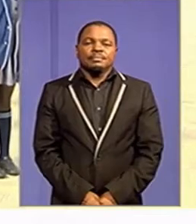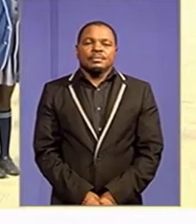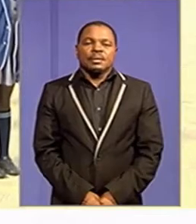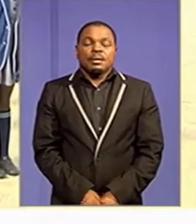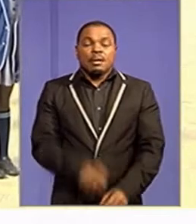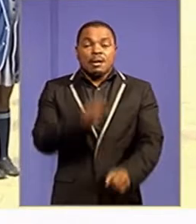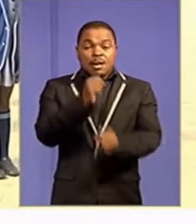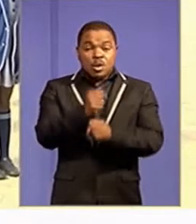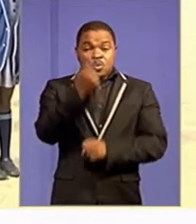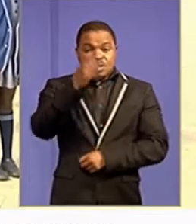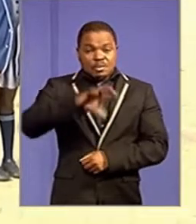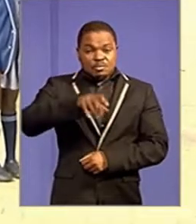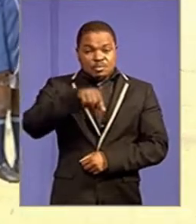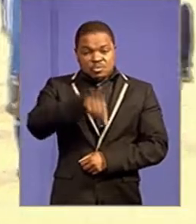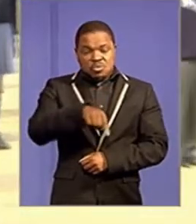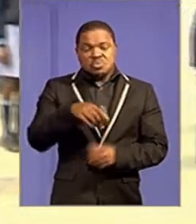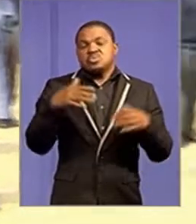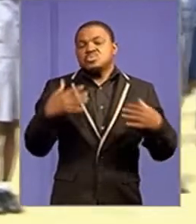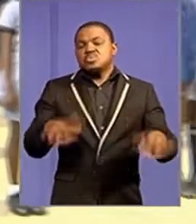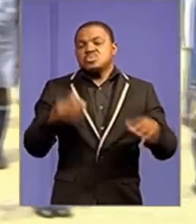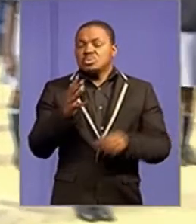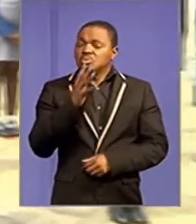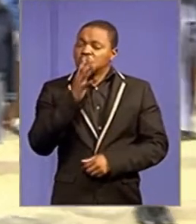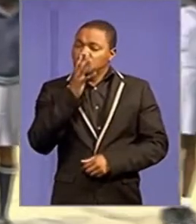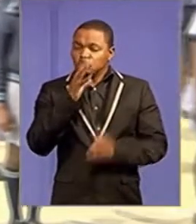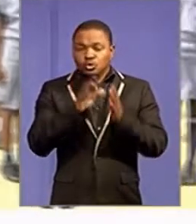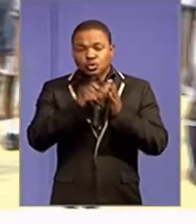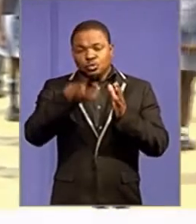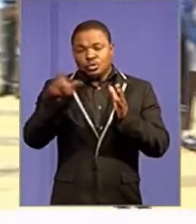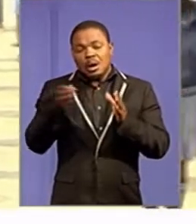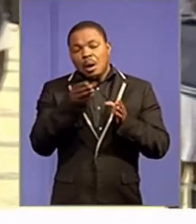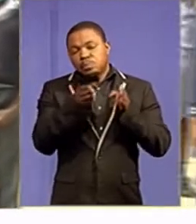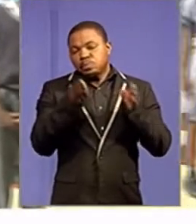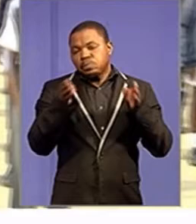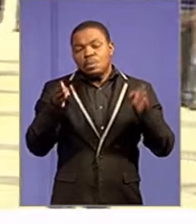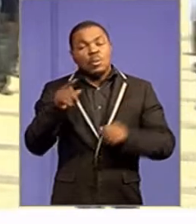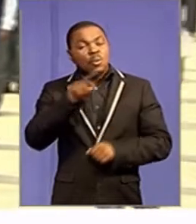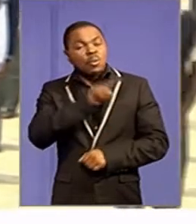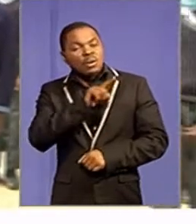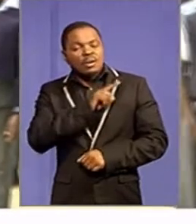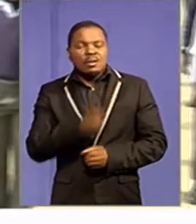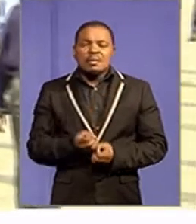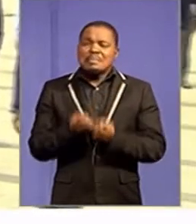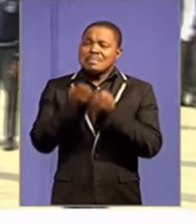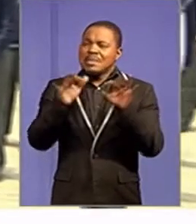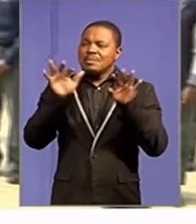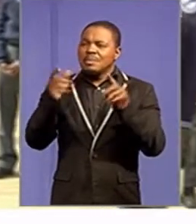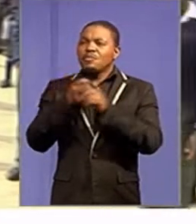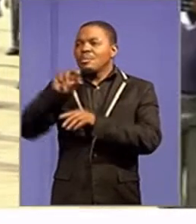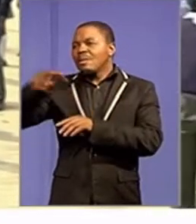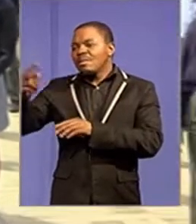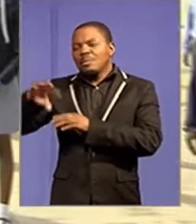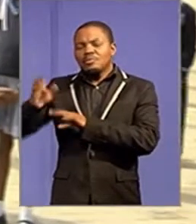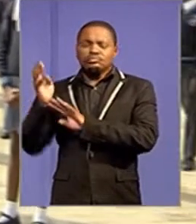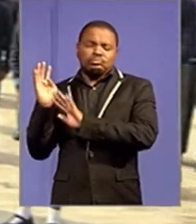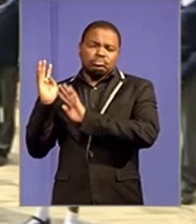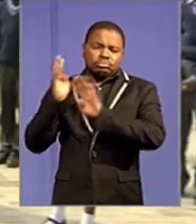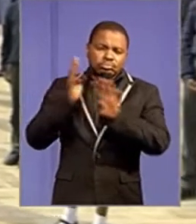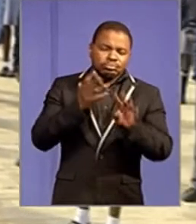Province ya Gauteng ke nngwe ya tse nang le palo ya godimo ya baithuti. Se se bakwa kudu ke batho ba falalela go moka bontši go nyaka